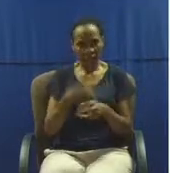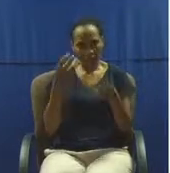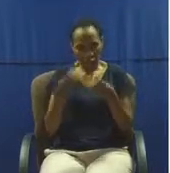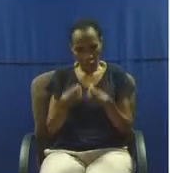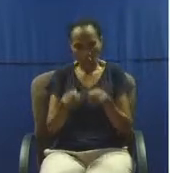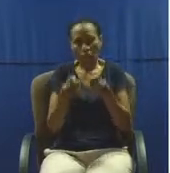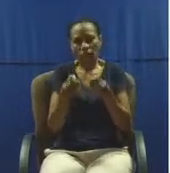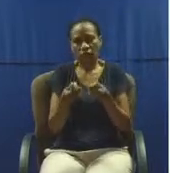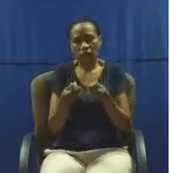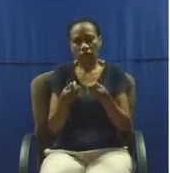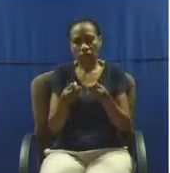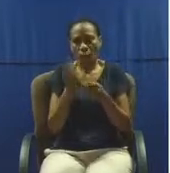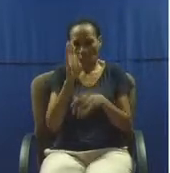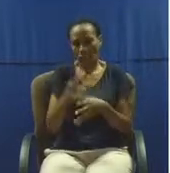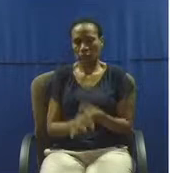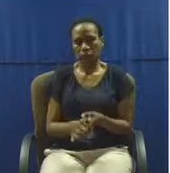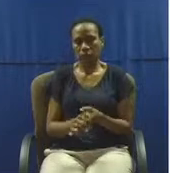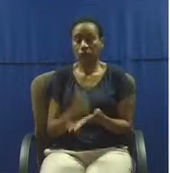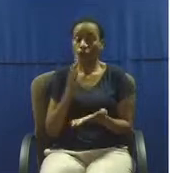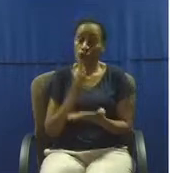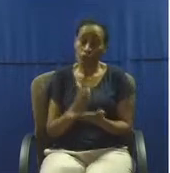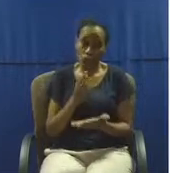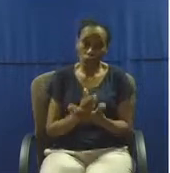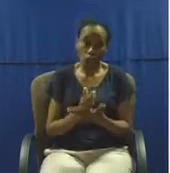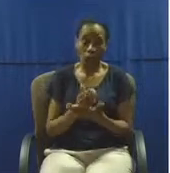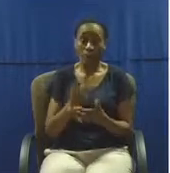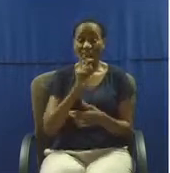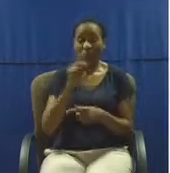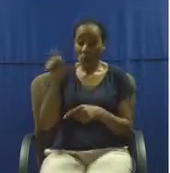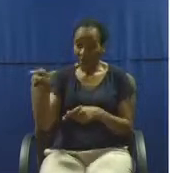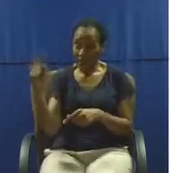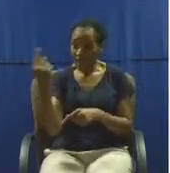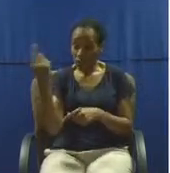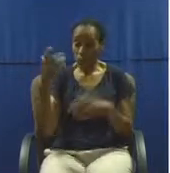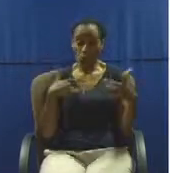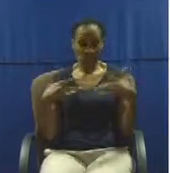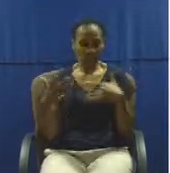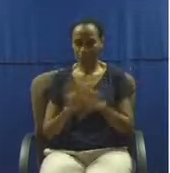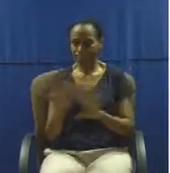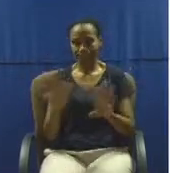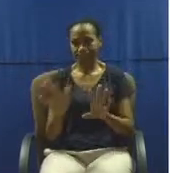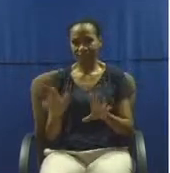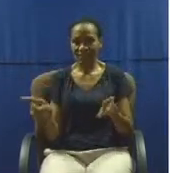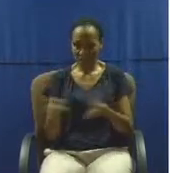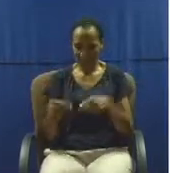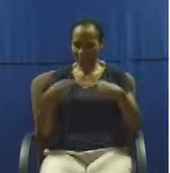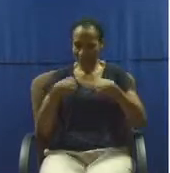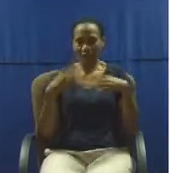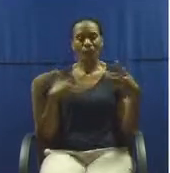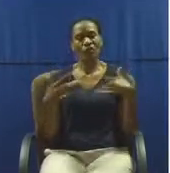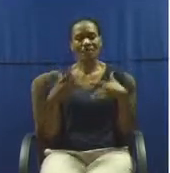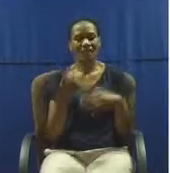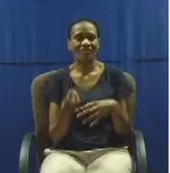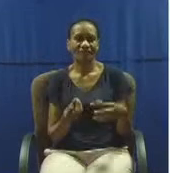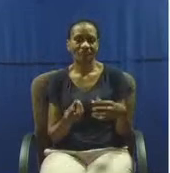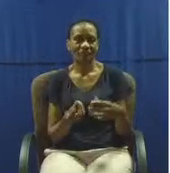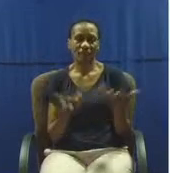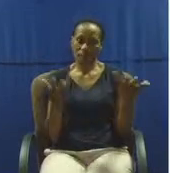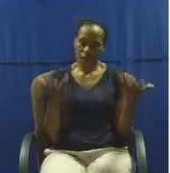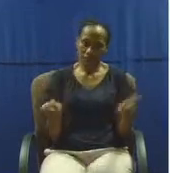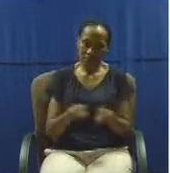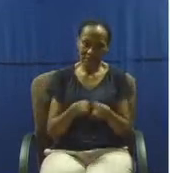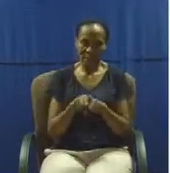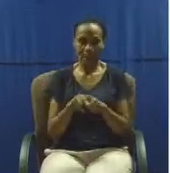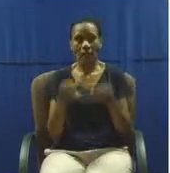well. I can assure you it's not only a concern to you, it's also a concern to me, as well as my